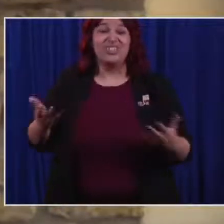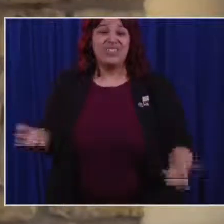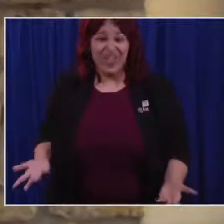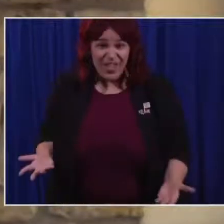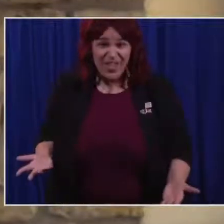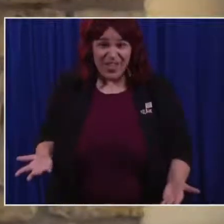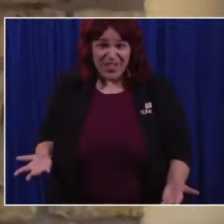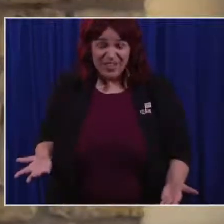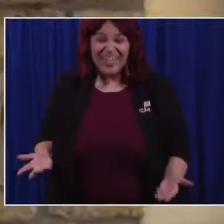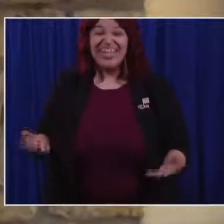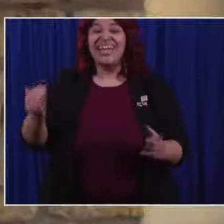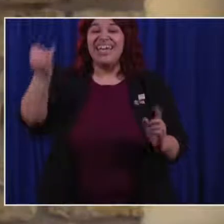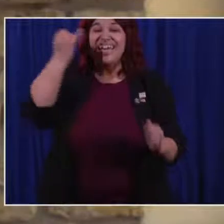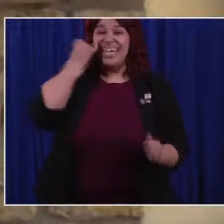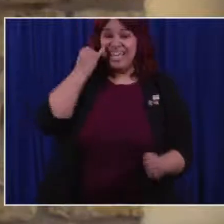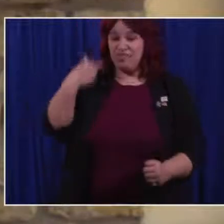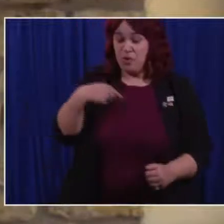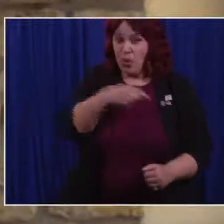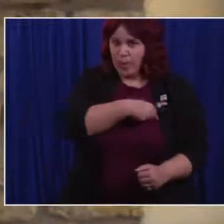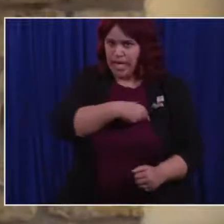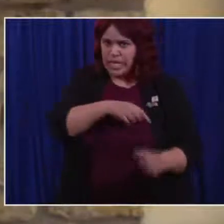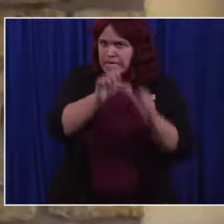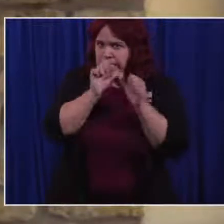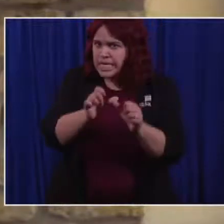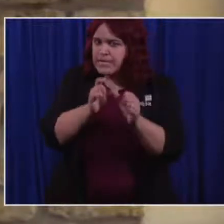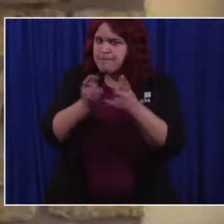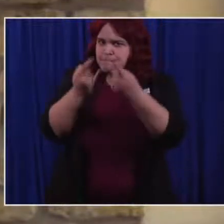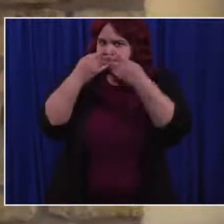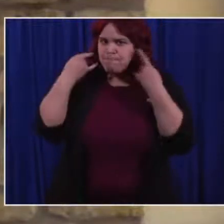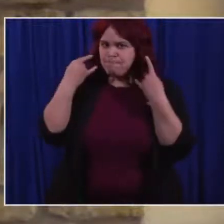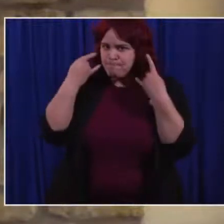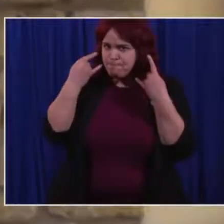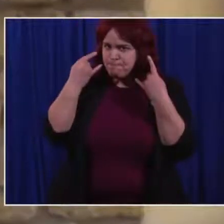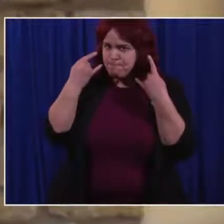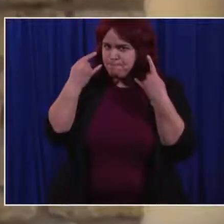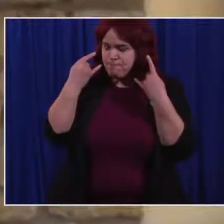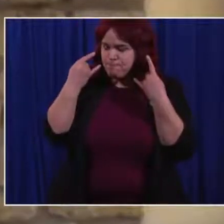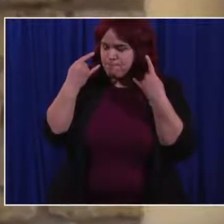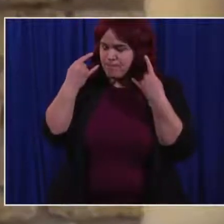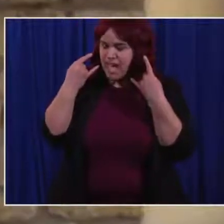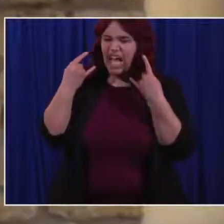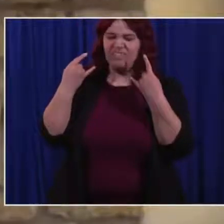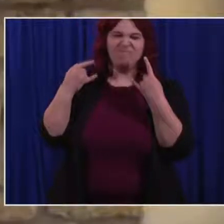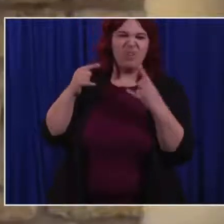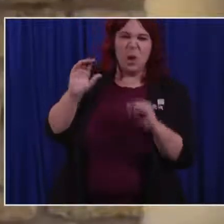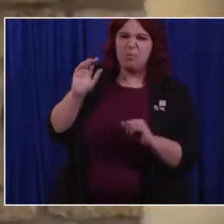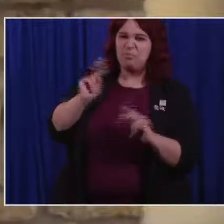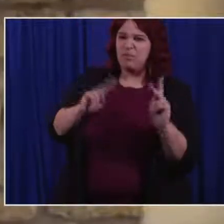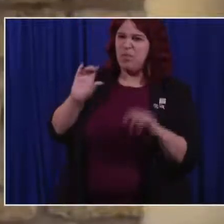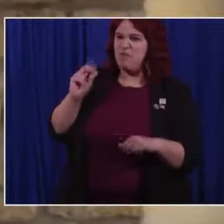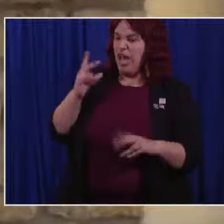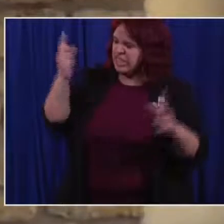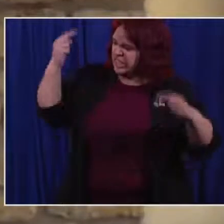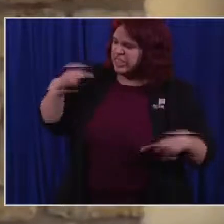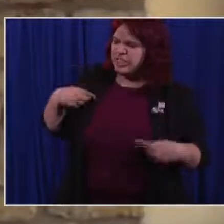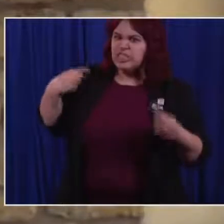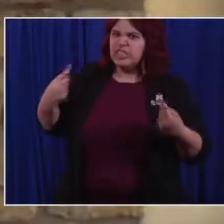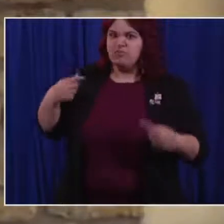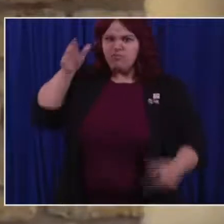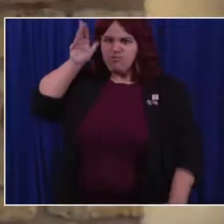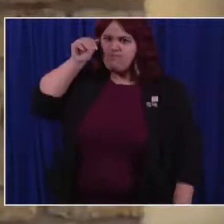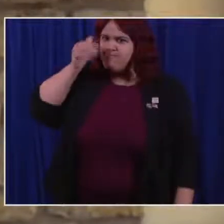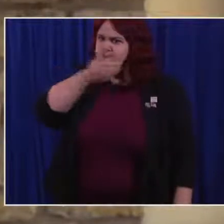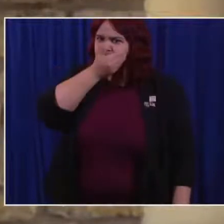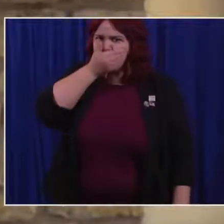vaccination with continuing to wear masks, as Ohioans have done, and Ohioans have done a phenomenal job,